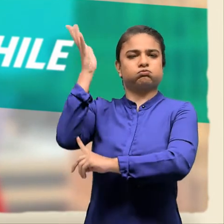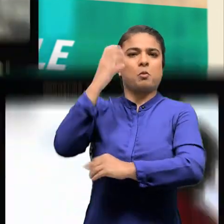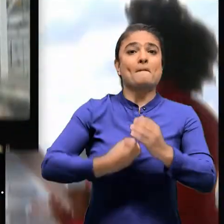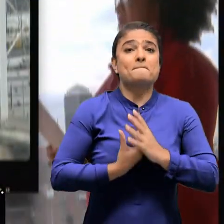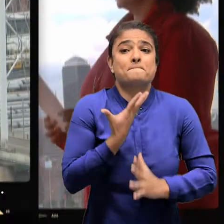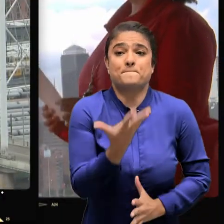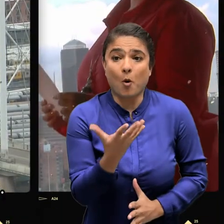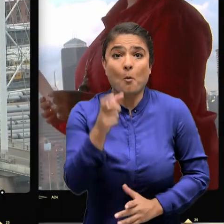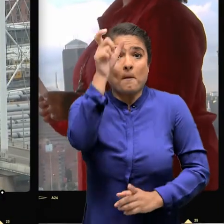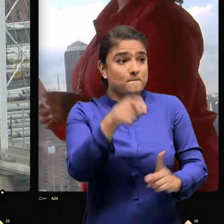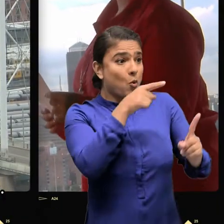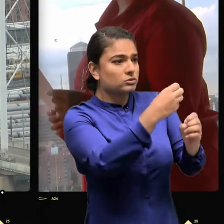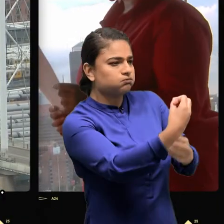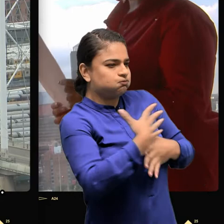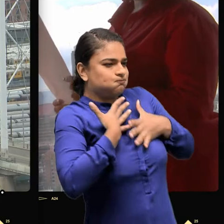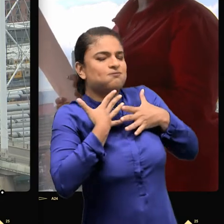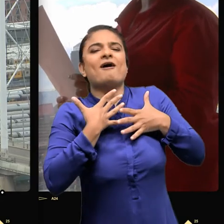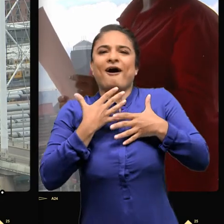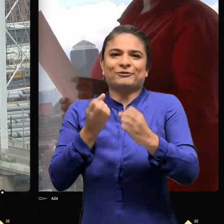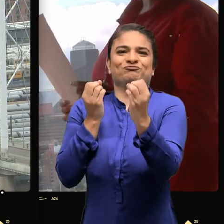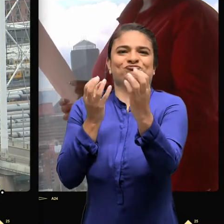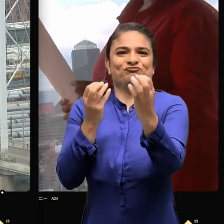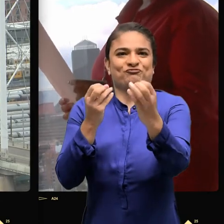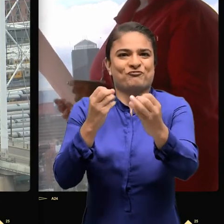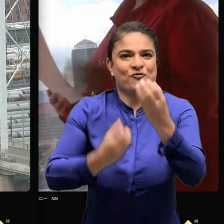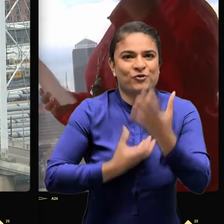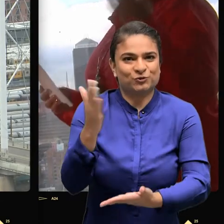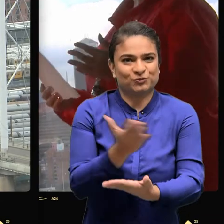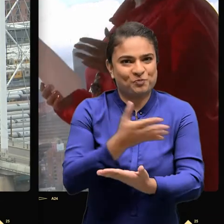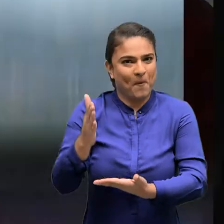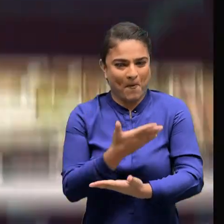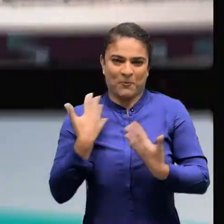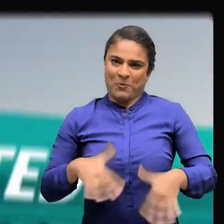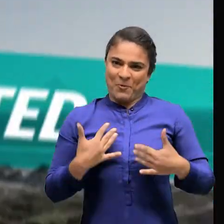Lebogang Mashile, South African actress, writer, and performance artist.